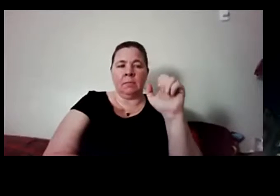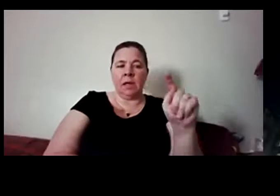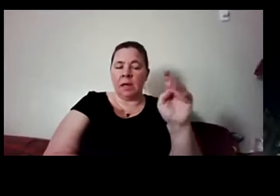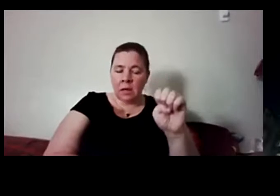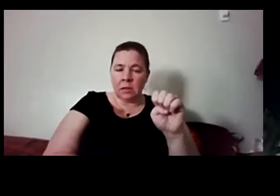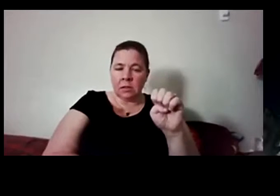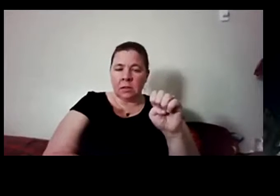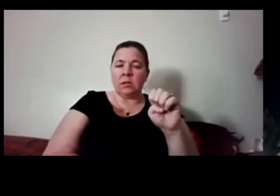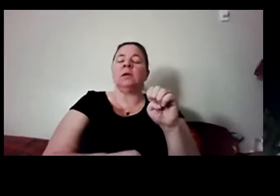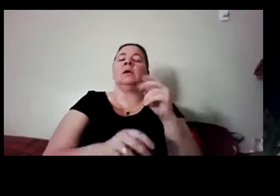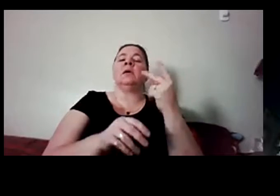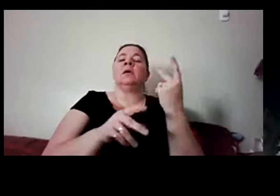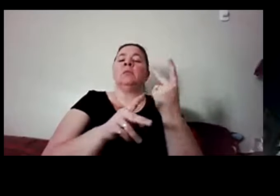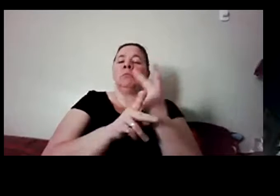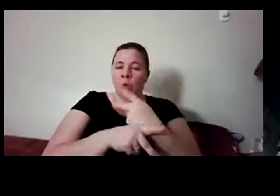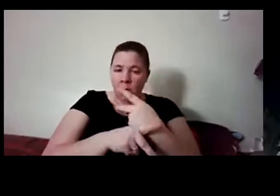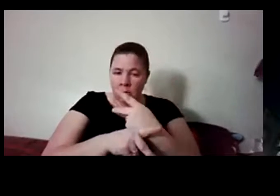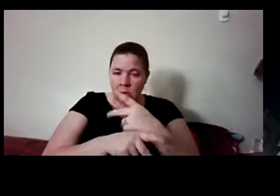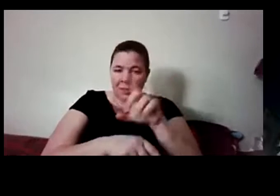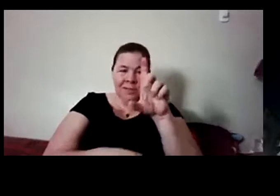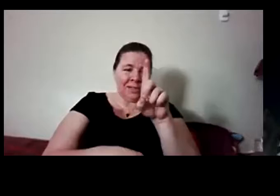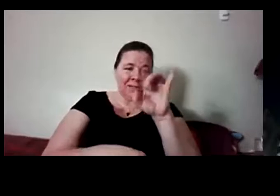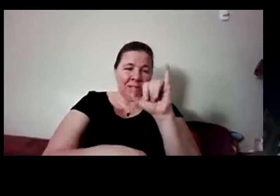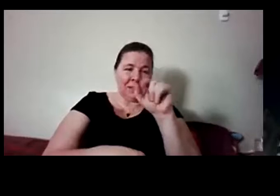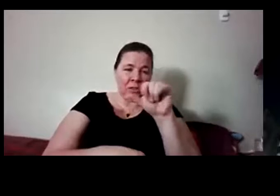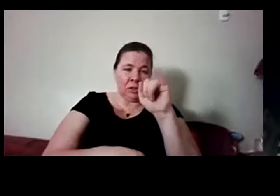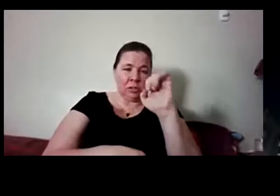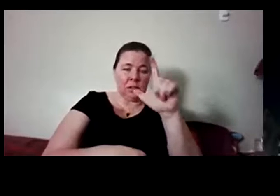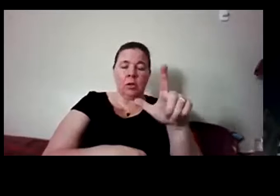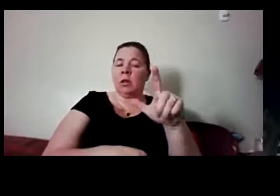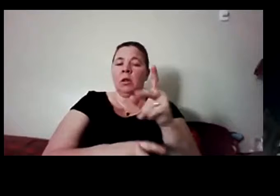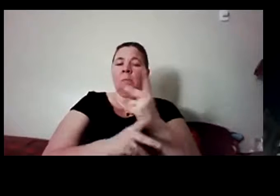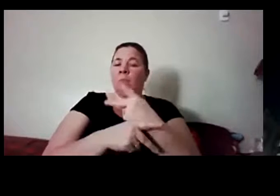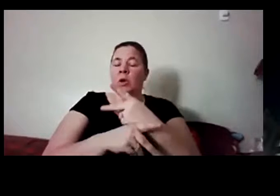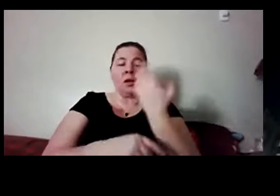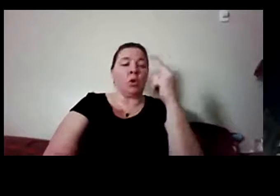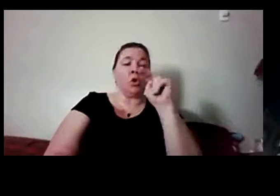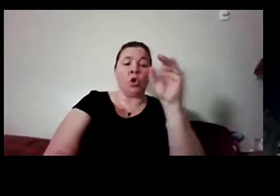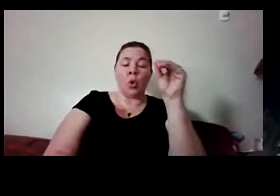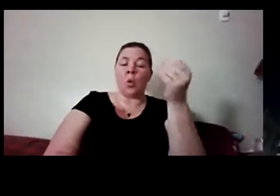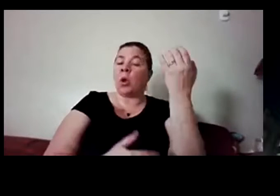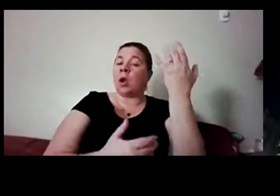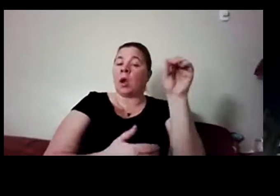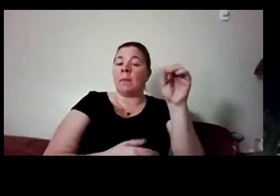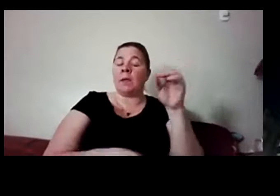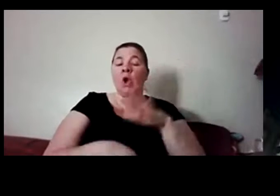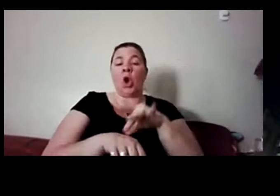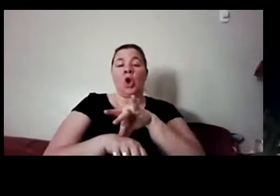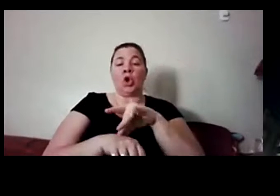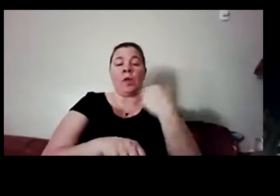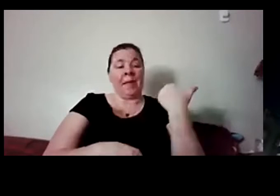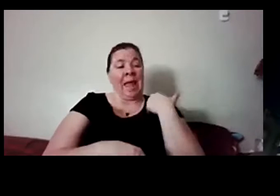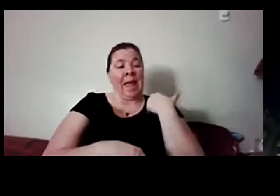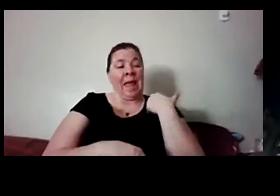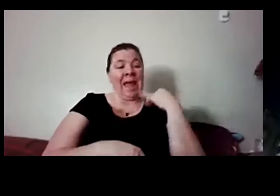word behind it. Digital, legitimate, viable product. There is no company on earth that has it, has what Onpassive